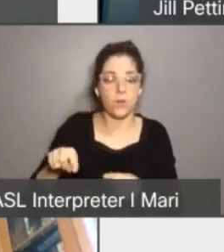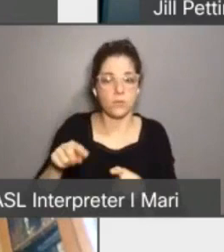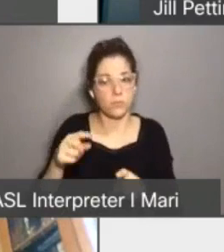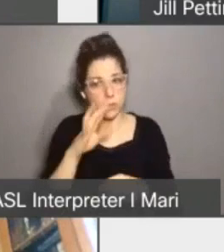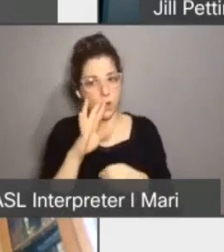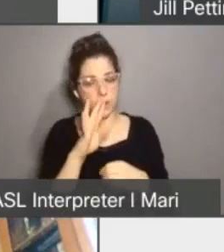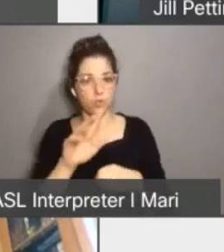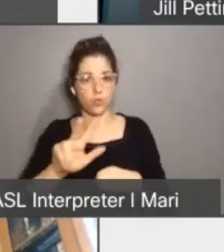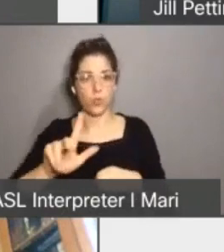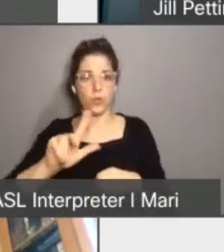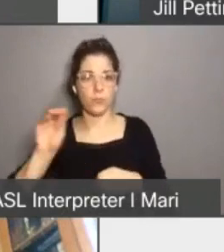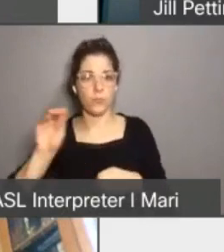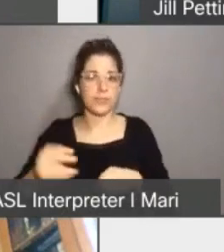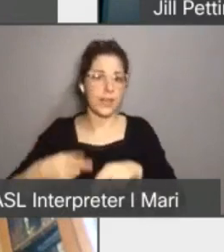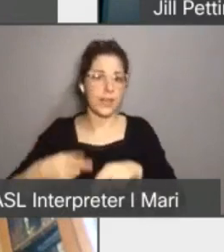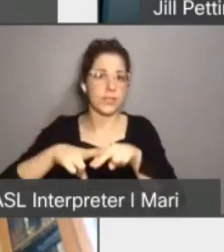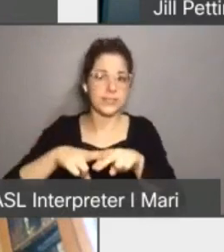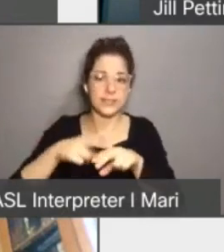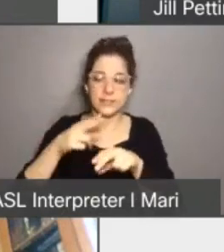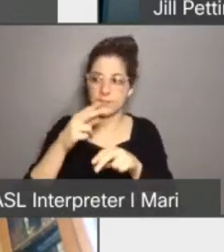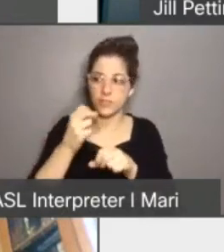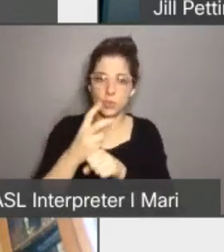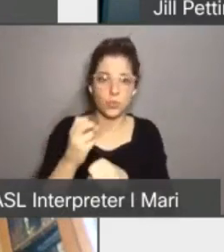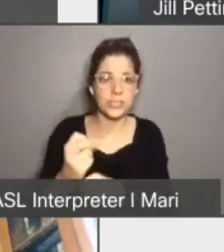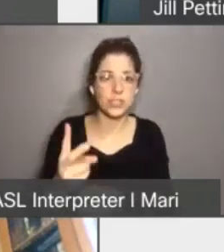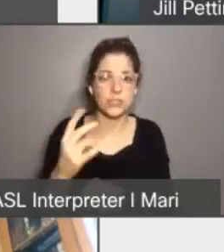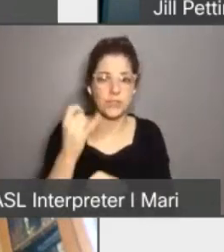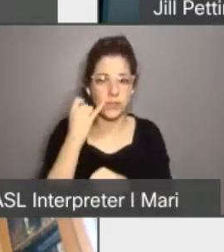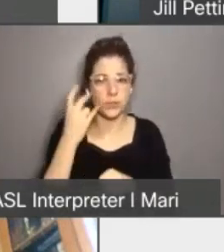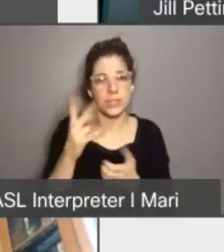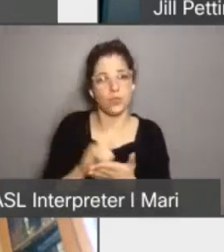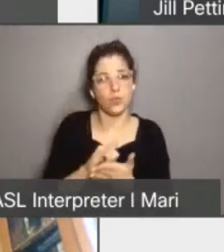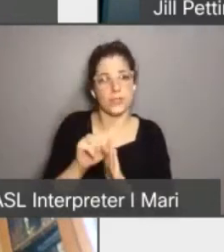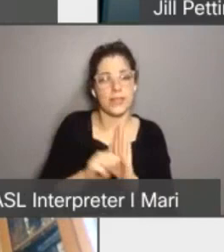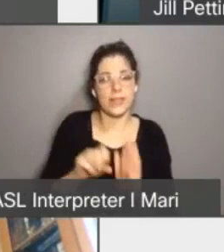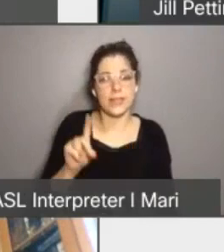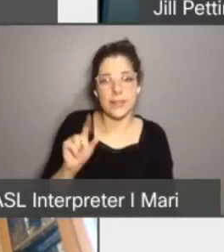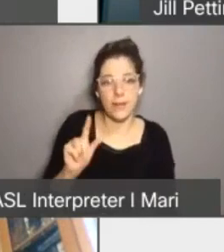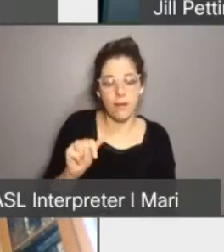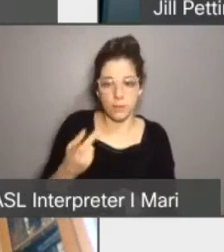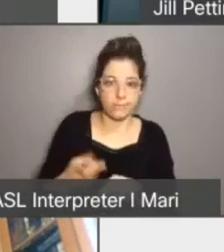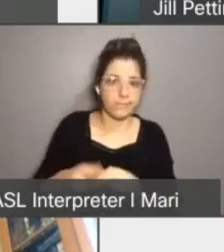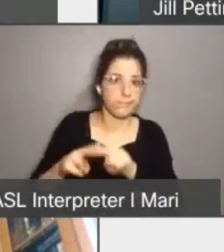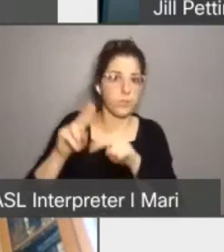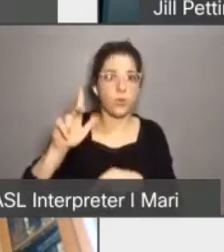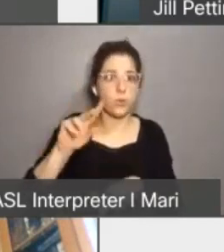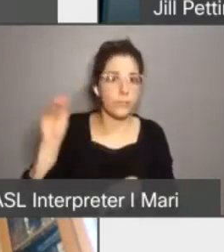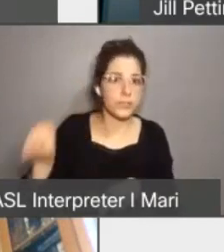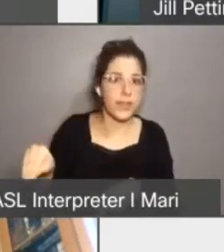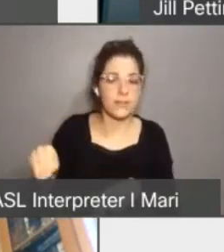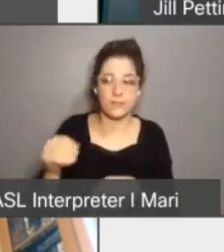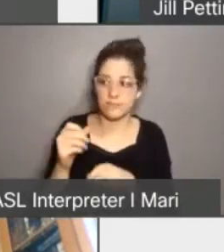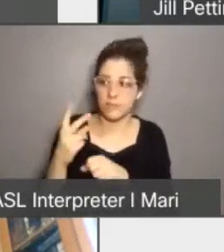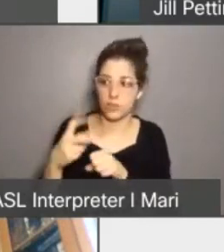a 23% increase every 2 years. If you look at the New York State data, it's been going up 23% every